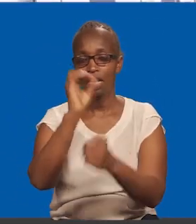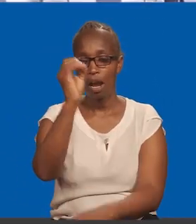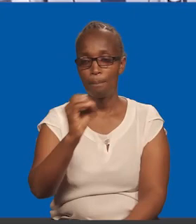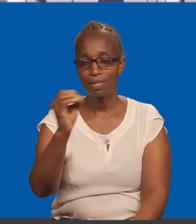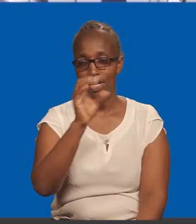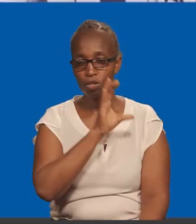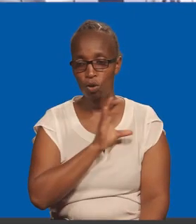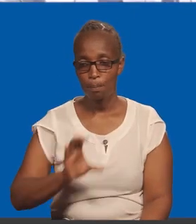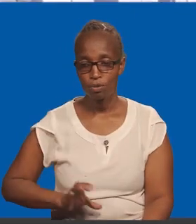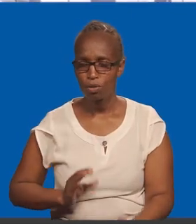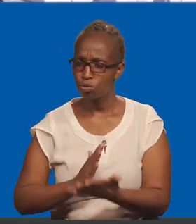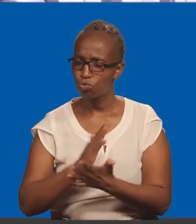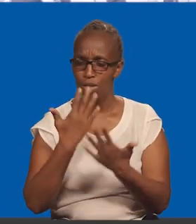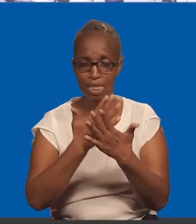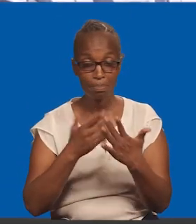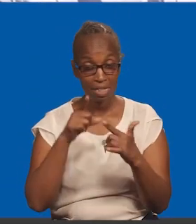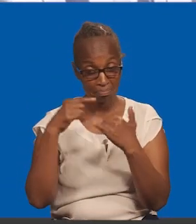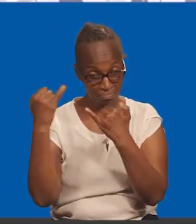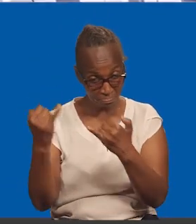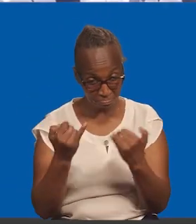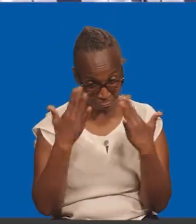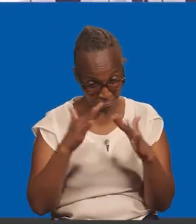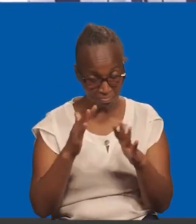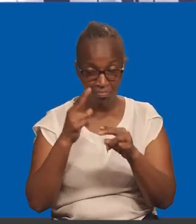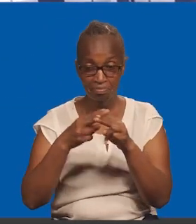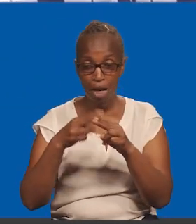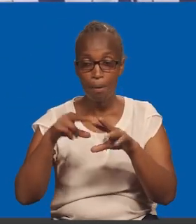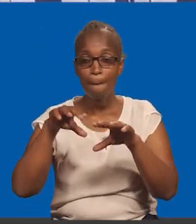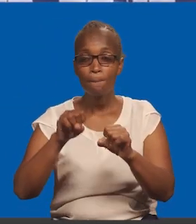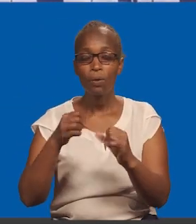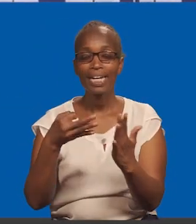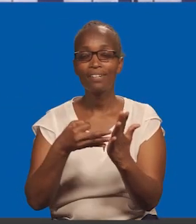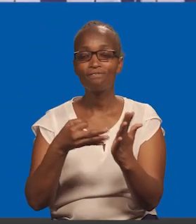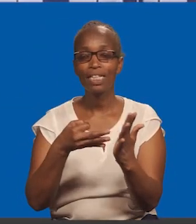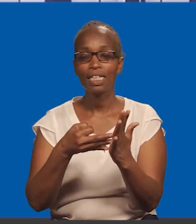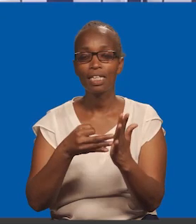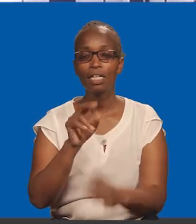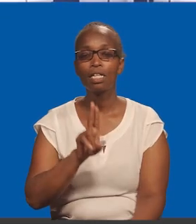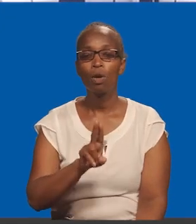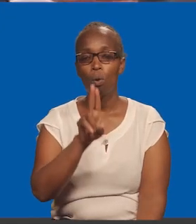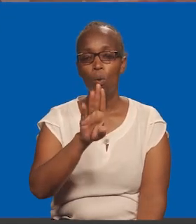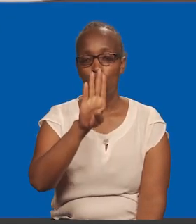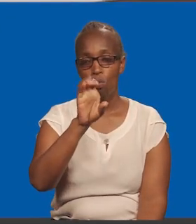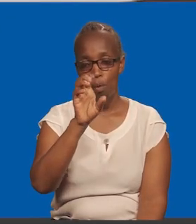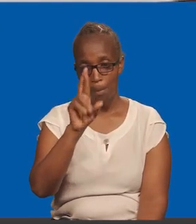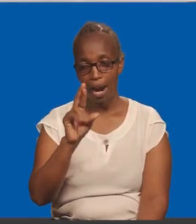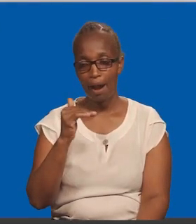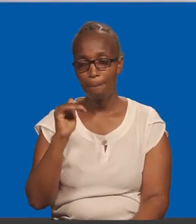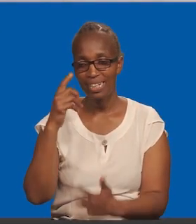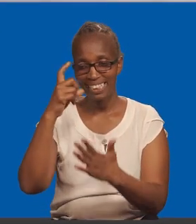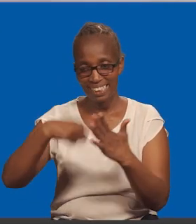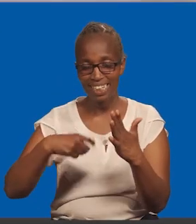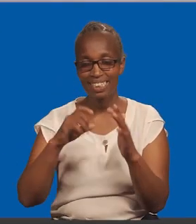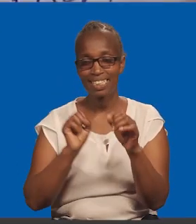commission through something they introduced, which is called a booking fee. Uber has been